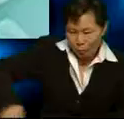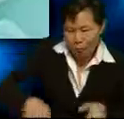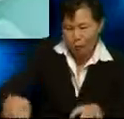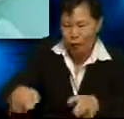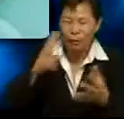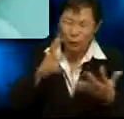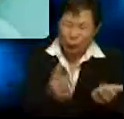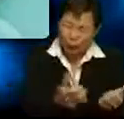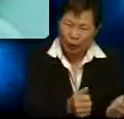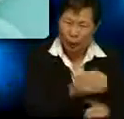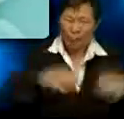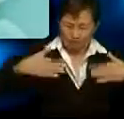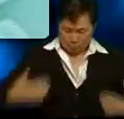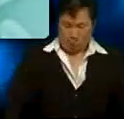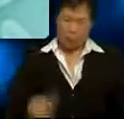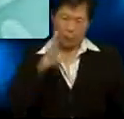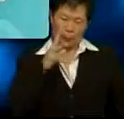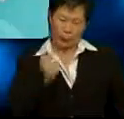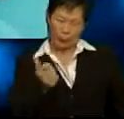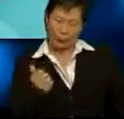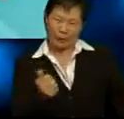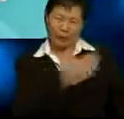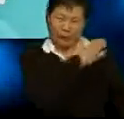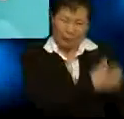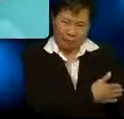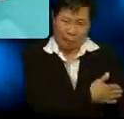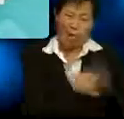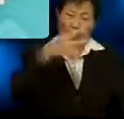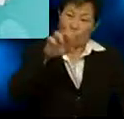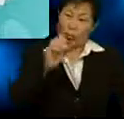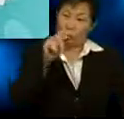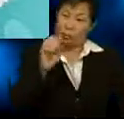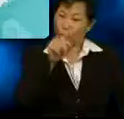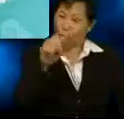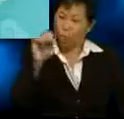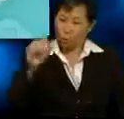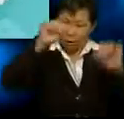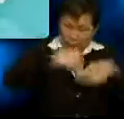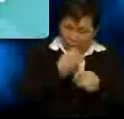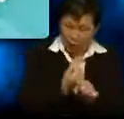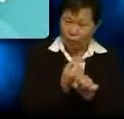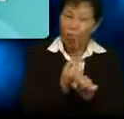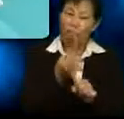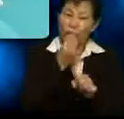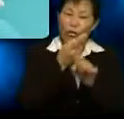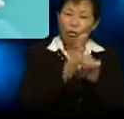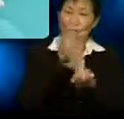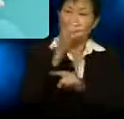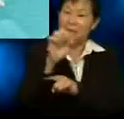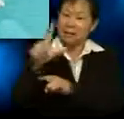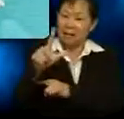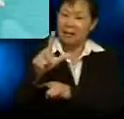swamps, and even body fluids. Protozoa can make food or feed from the cell of living